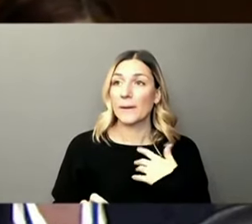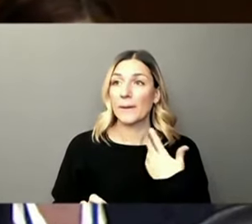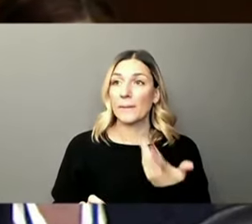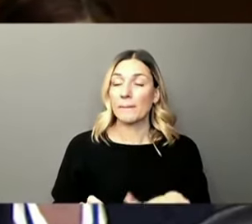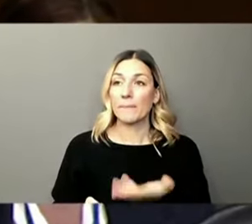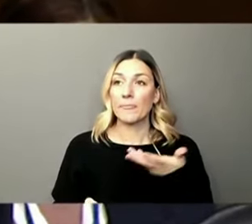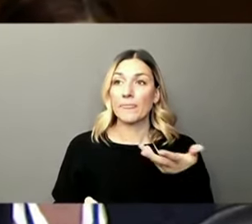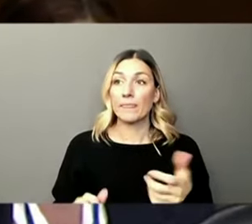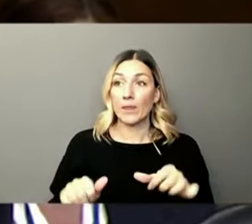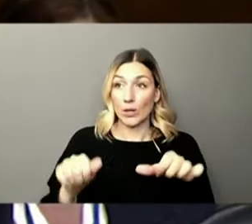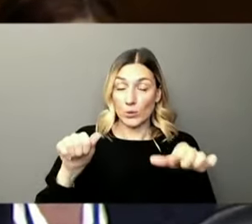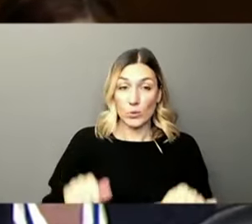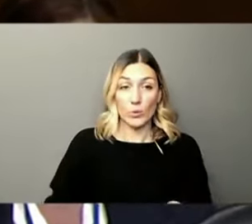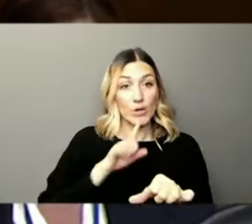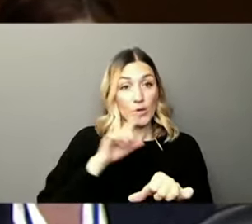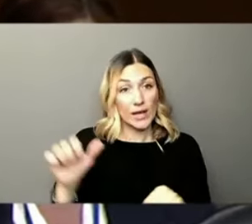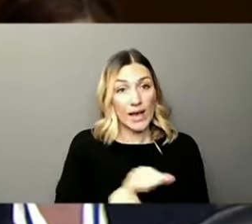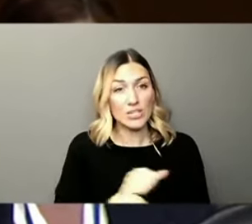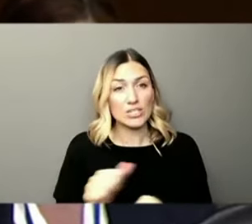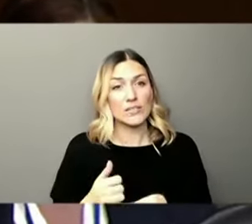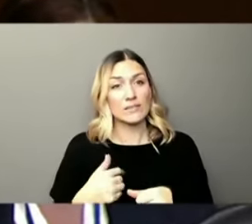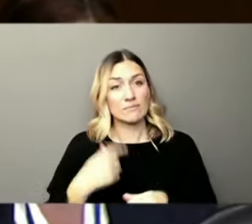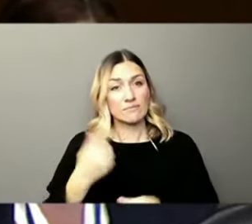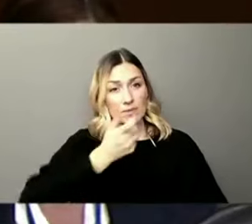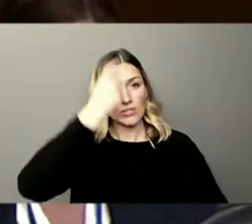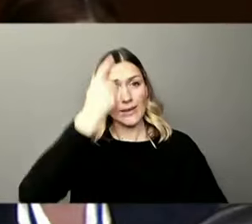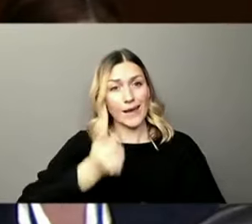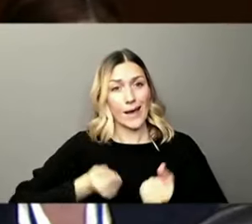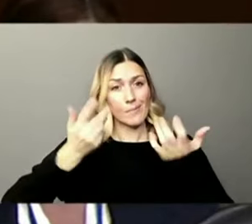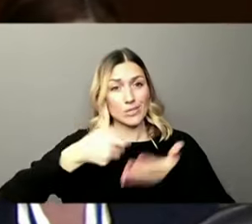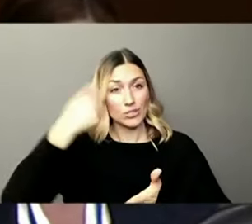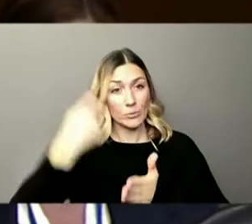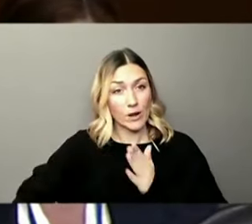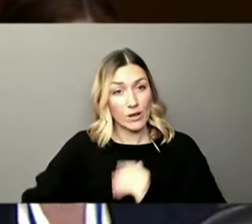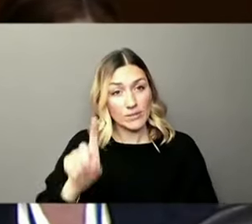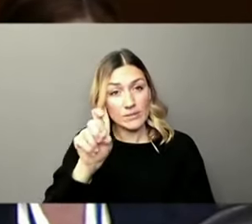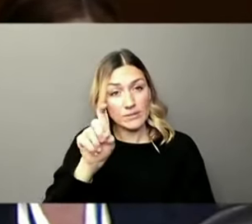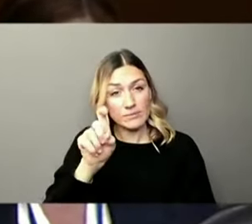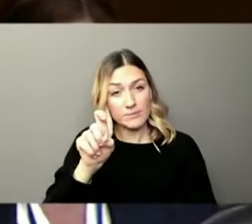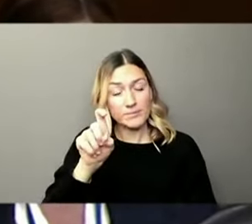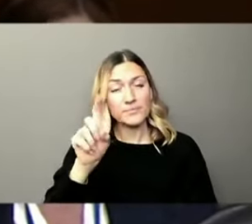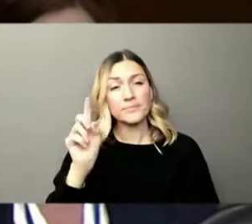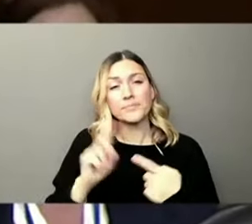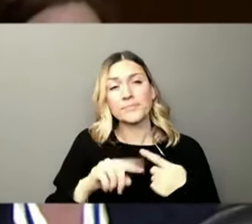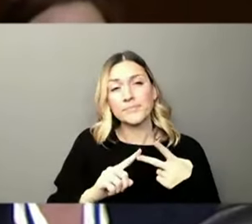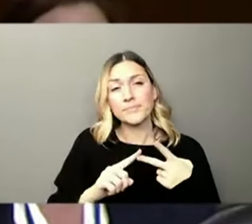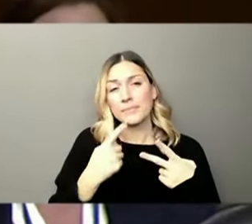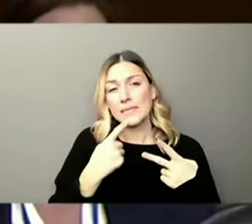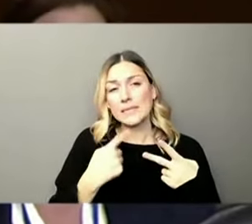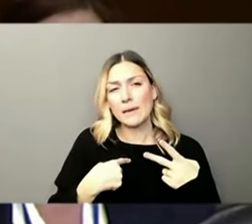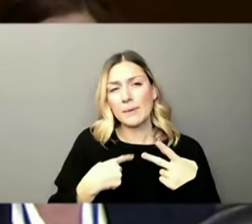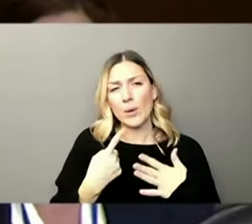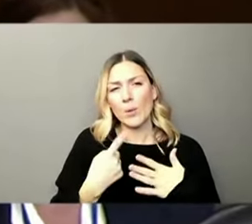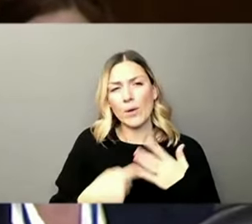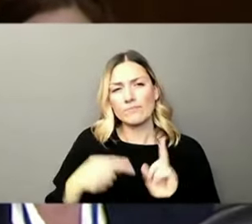Could you actually quantify that into how much it was going to cost? And tell me what that was